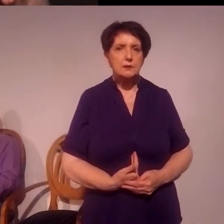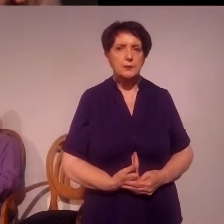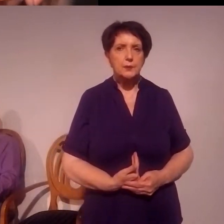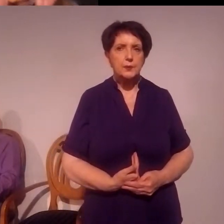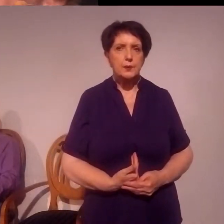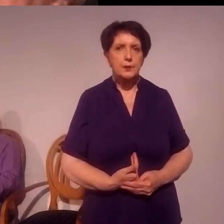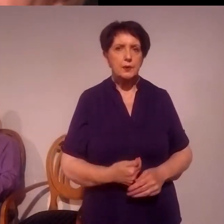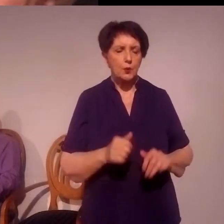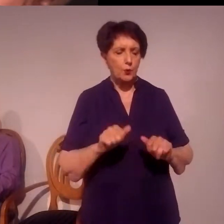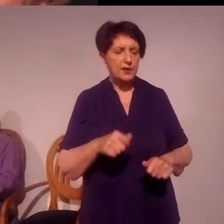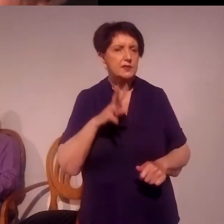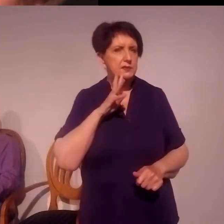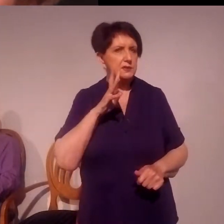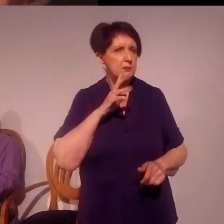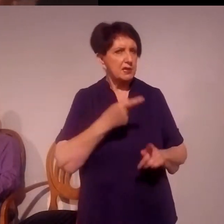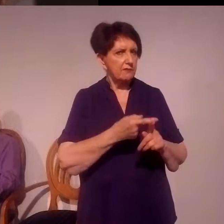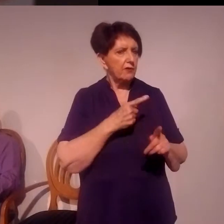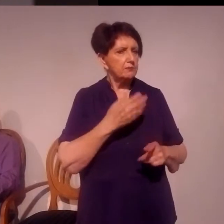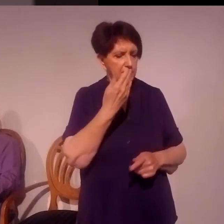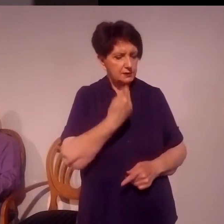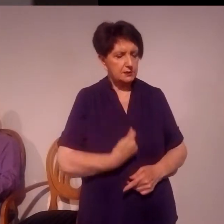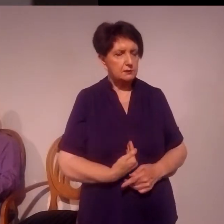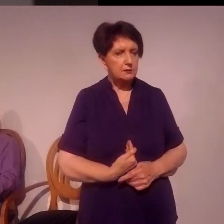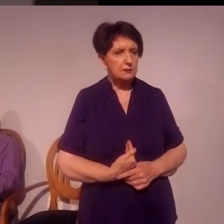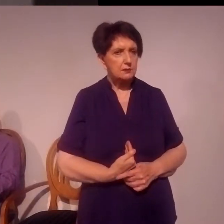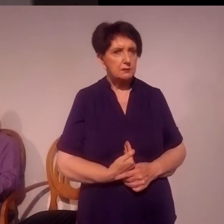we can speak from this center,